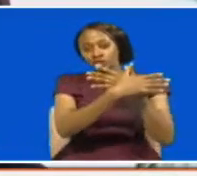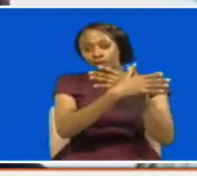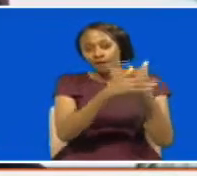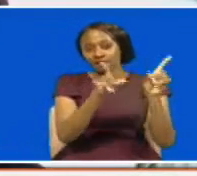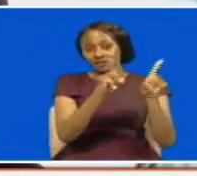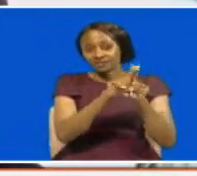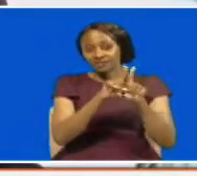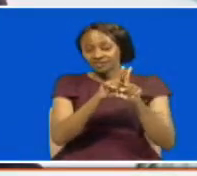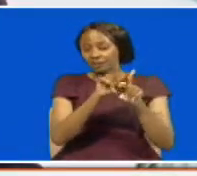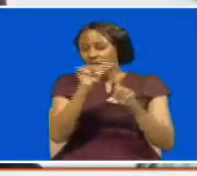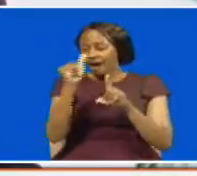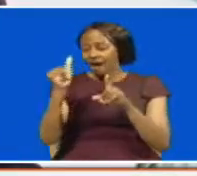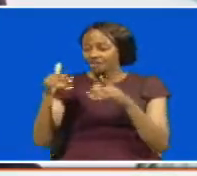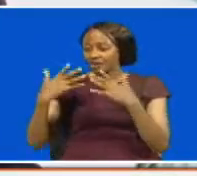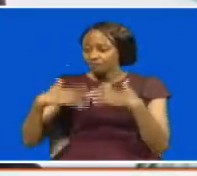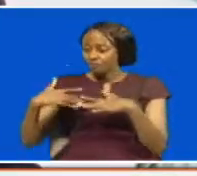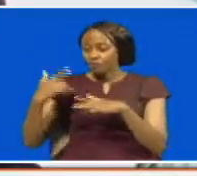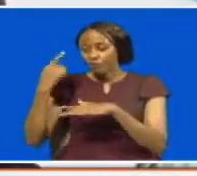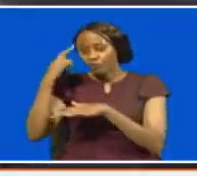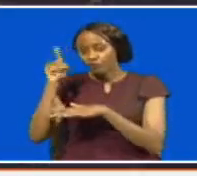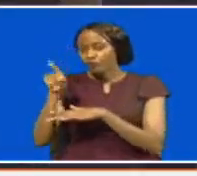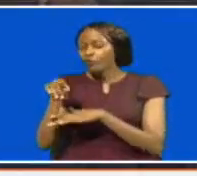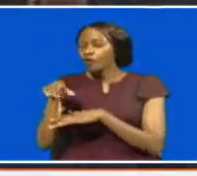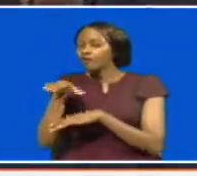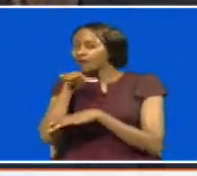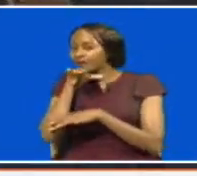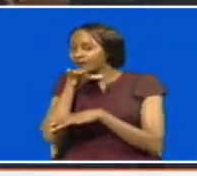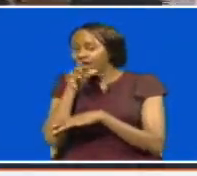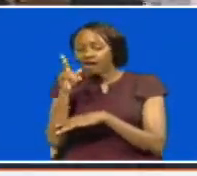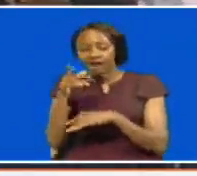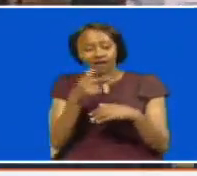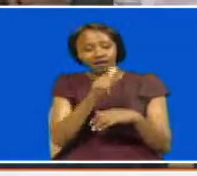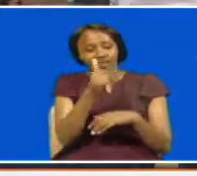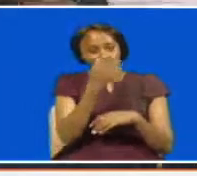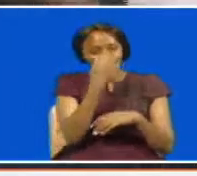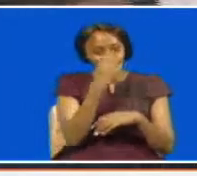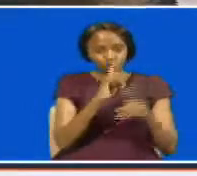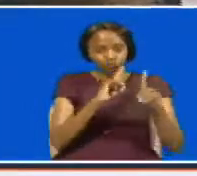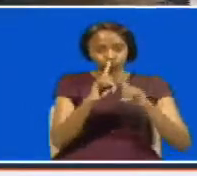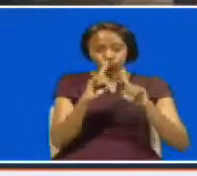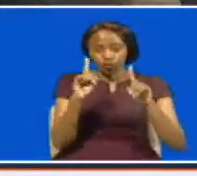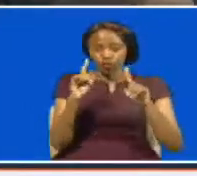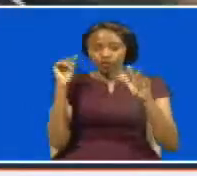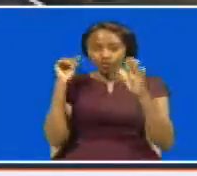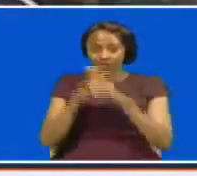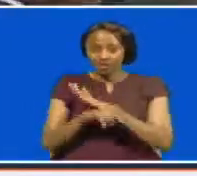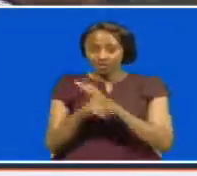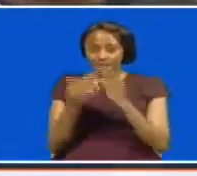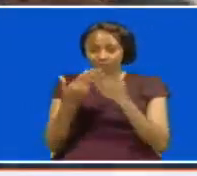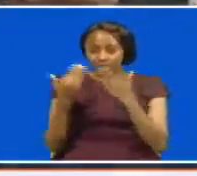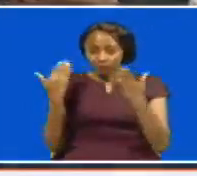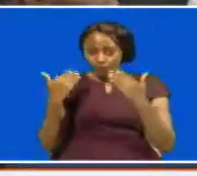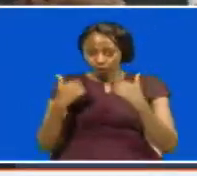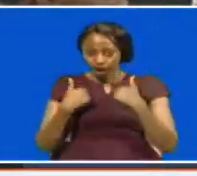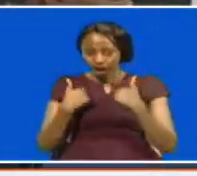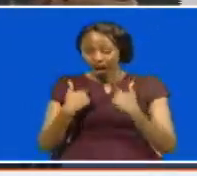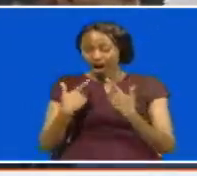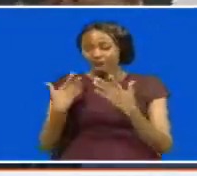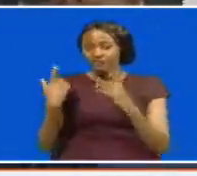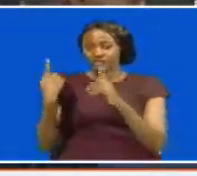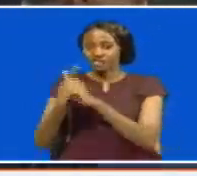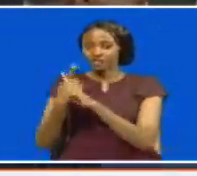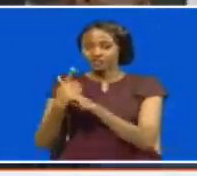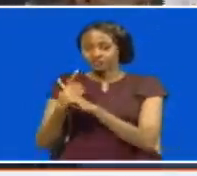close allies of Raila Odinga and President William Ruto. And 3 days ago, the talks advanced with President Ruto and his close confidants